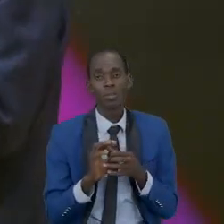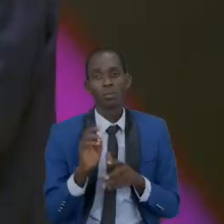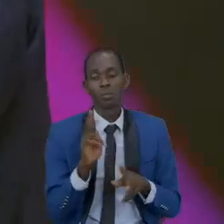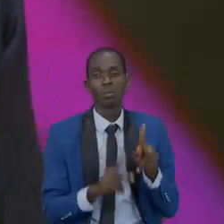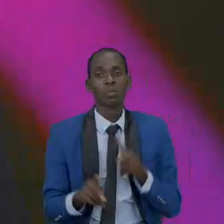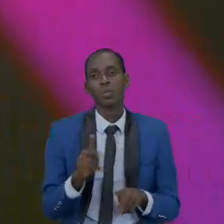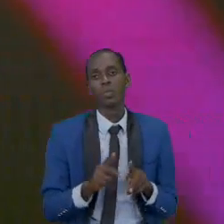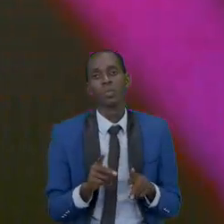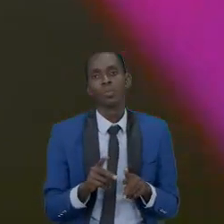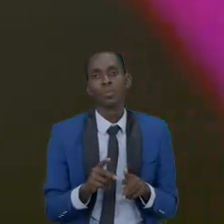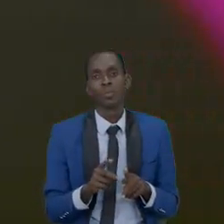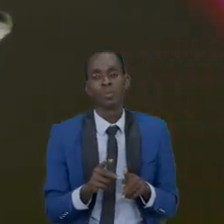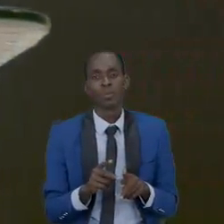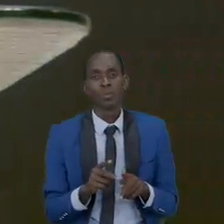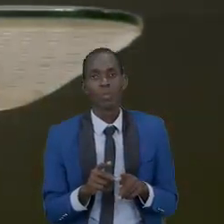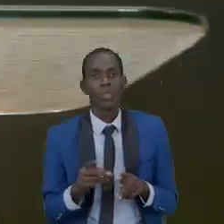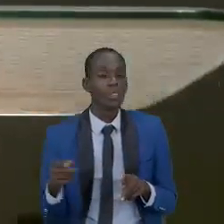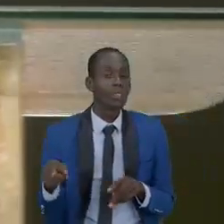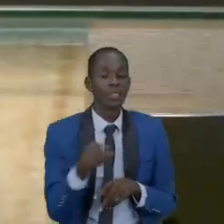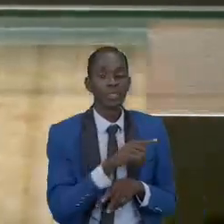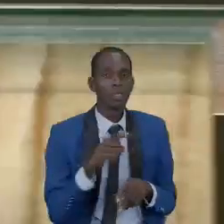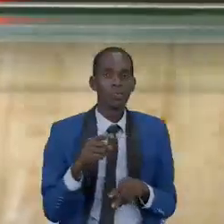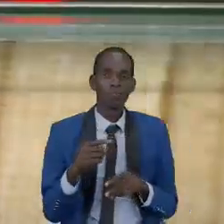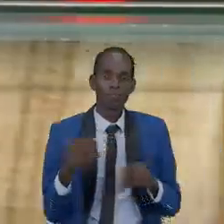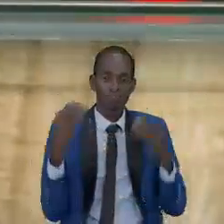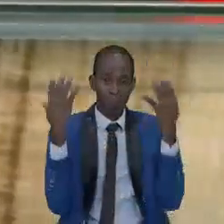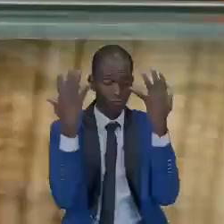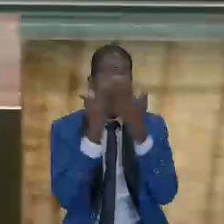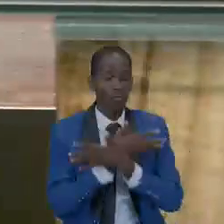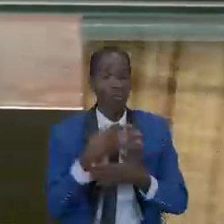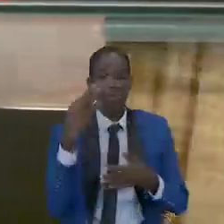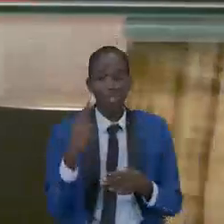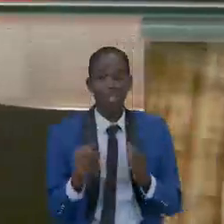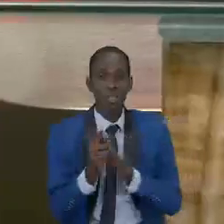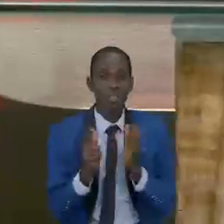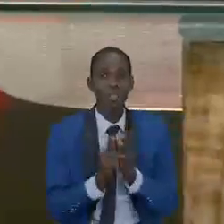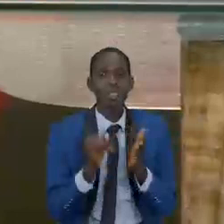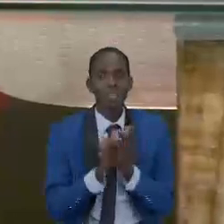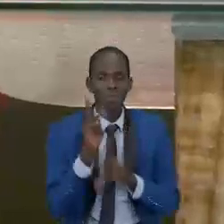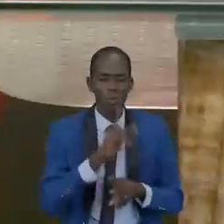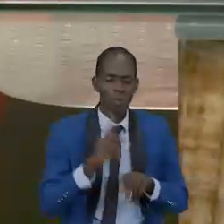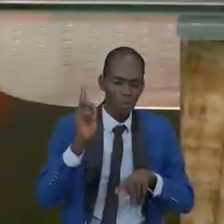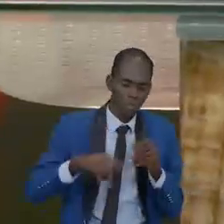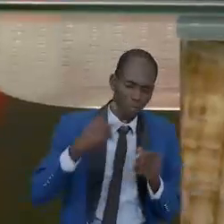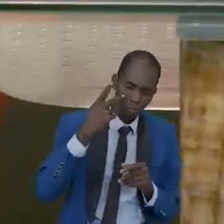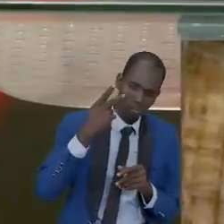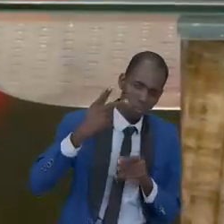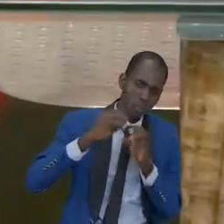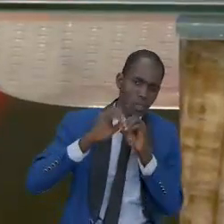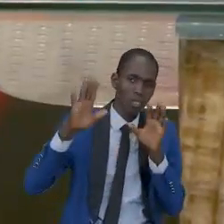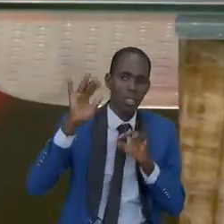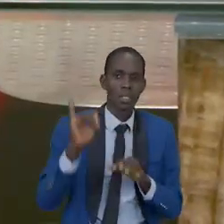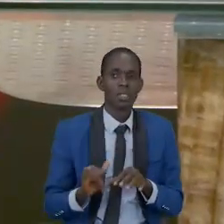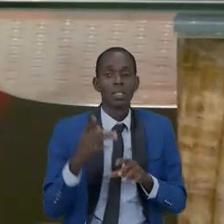who becloud his love. They becloud his love that the people they are speaking to cannot see very clearly the law